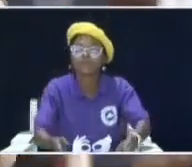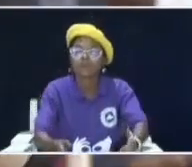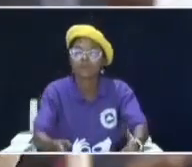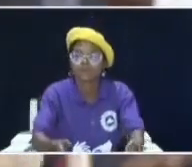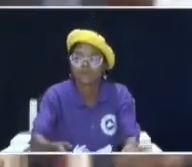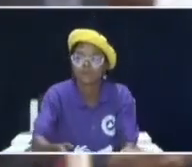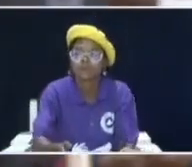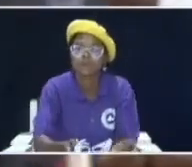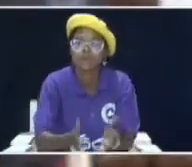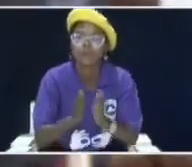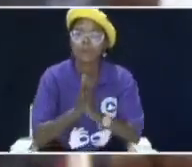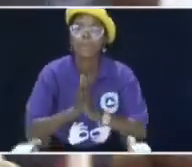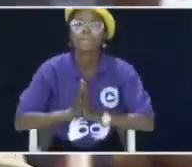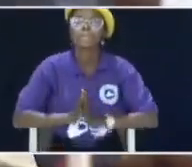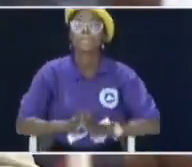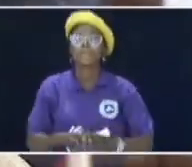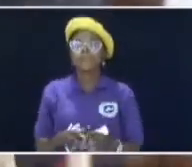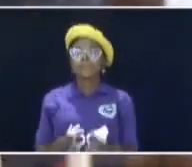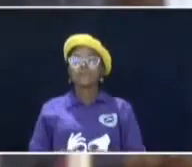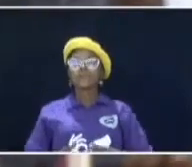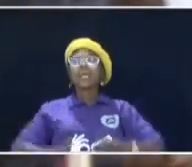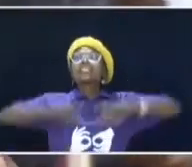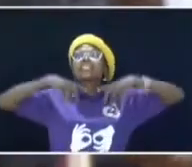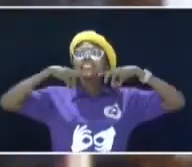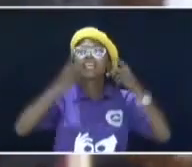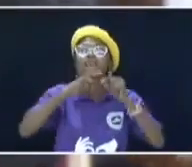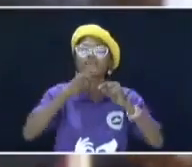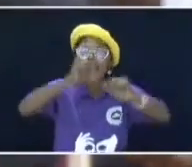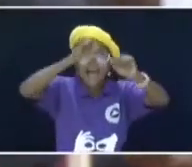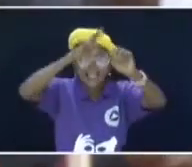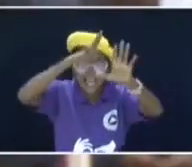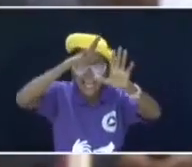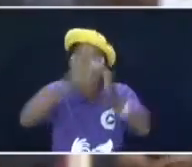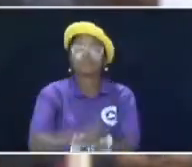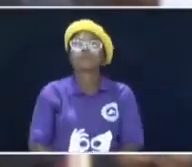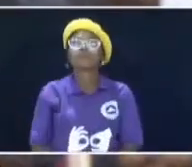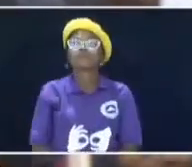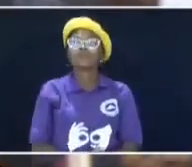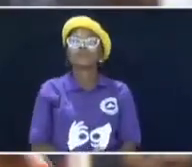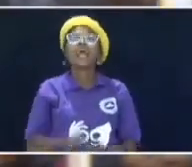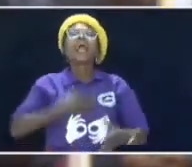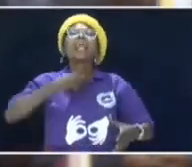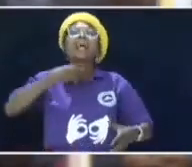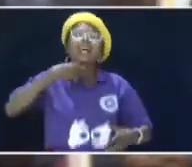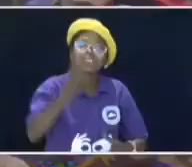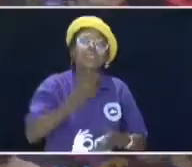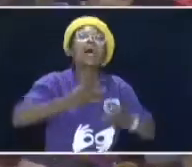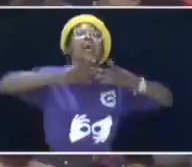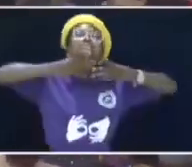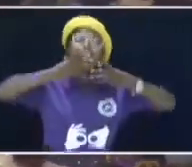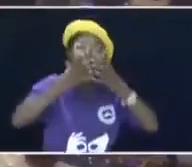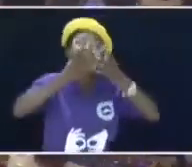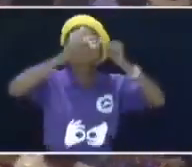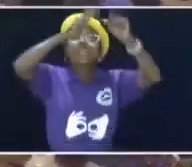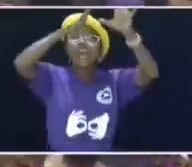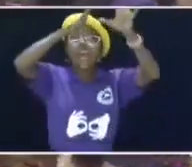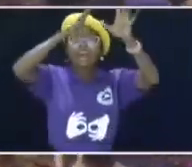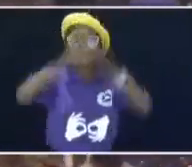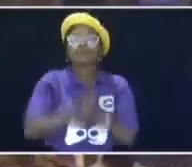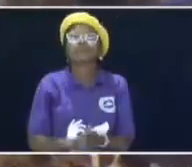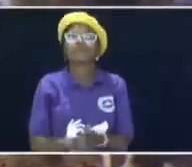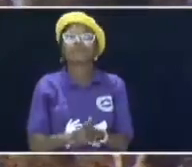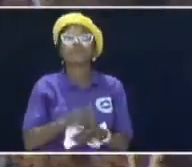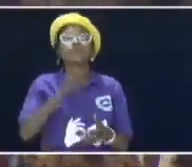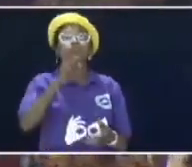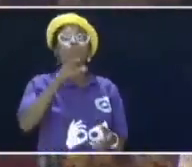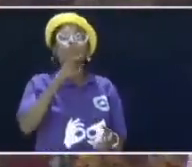it with all your heart. Lift your voice and say, Father. Loud and clear. Say, Father, you are